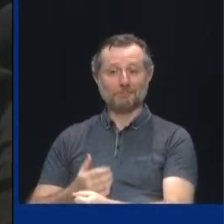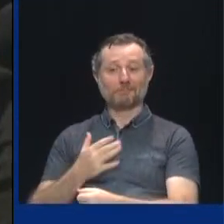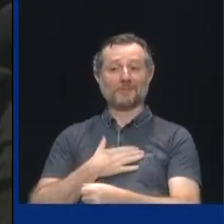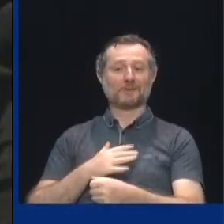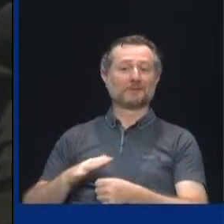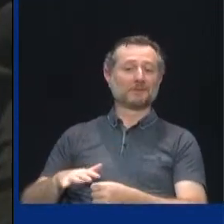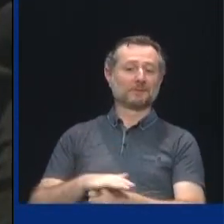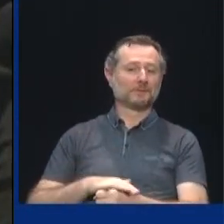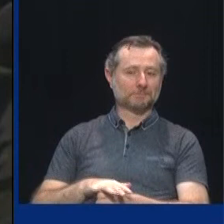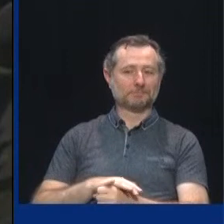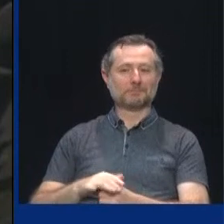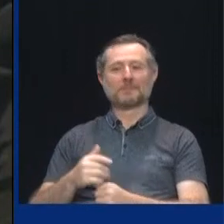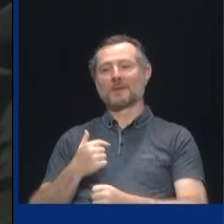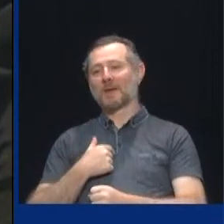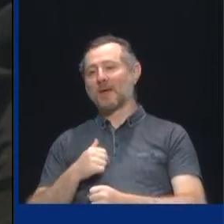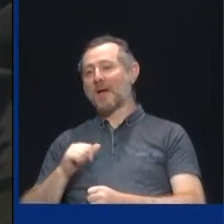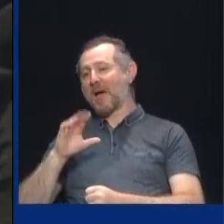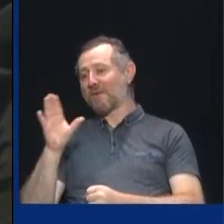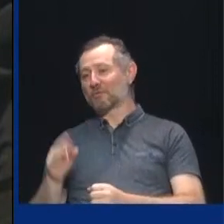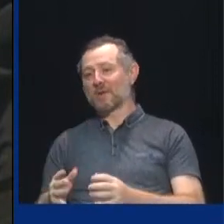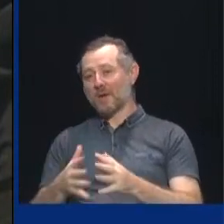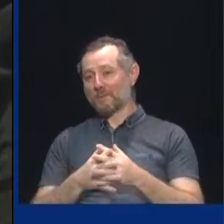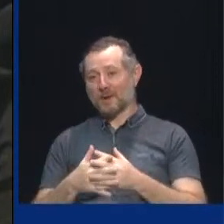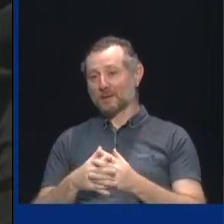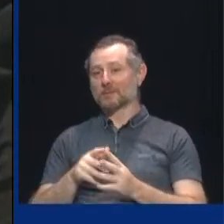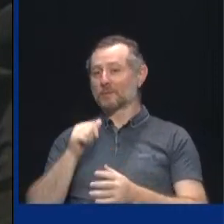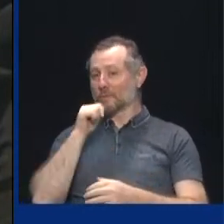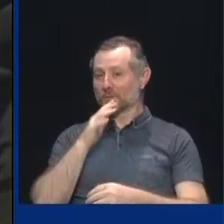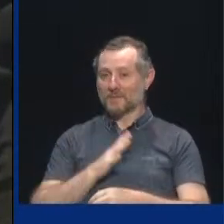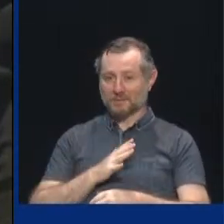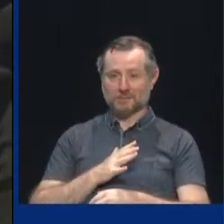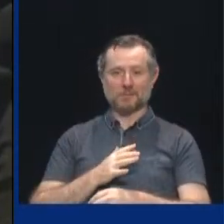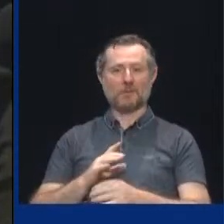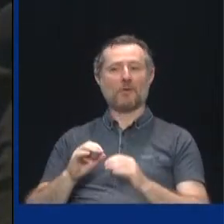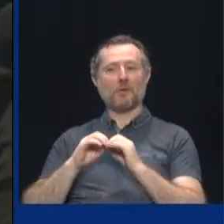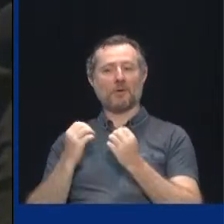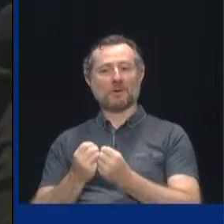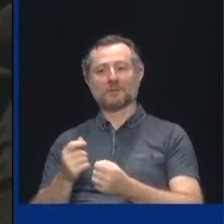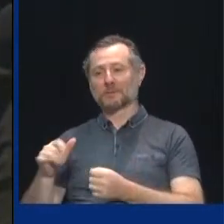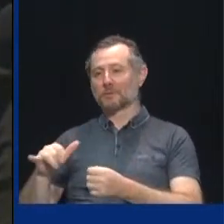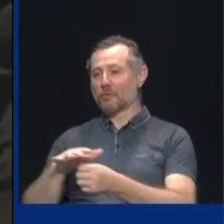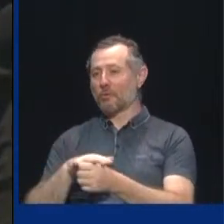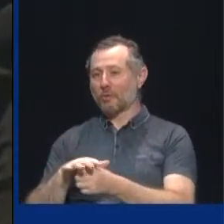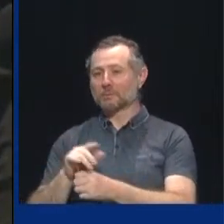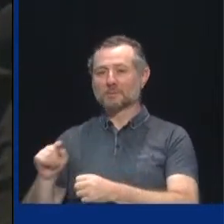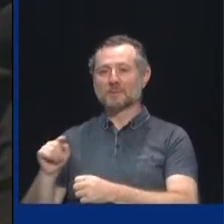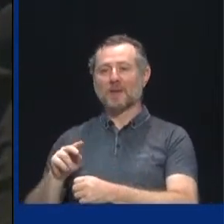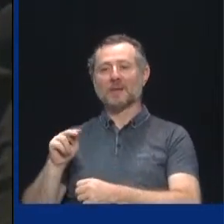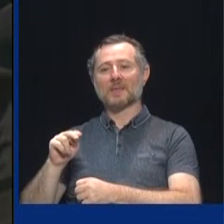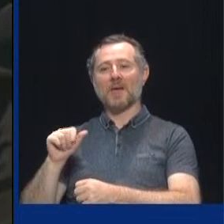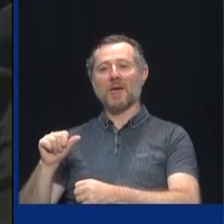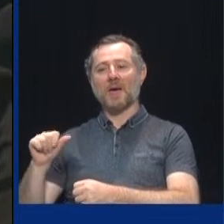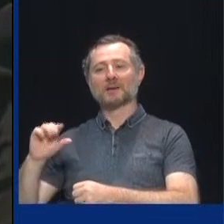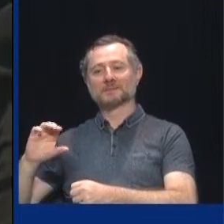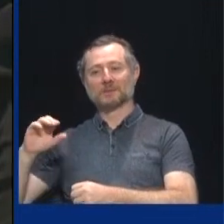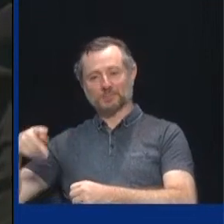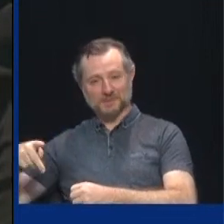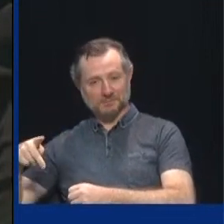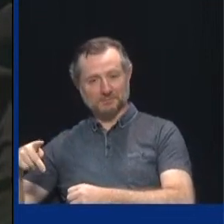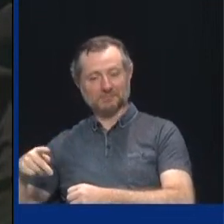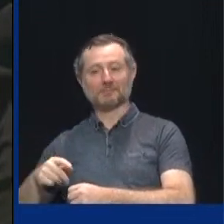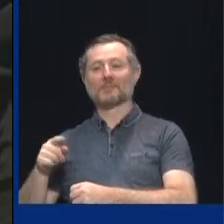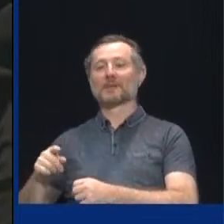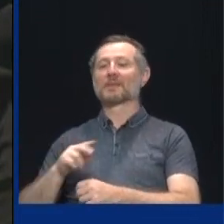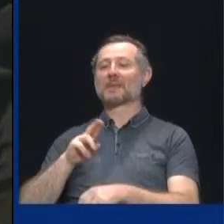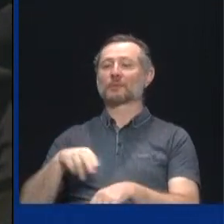African-American woman, organizations with local branches and chapters such as the NAACP, the National Urban League, and